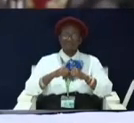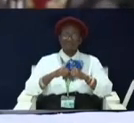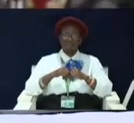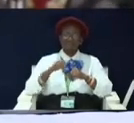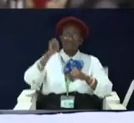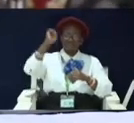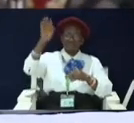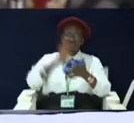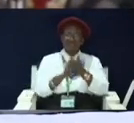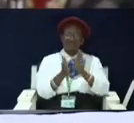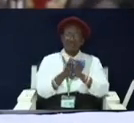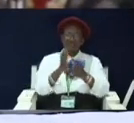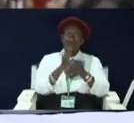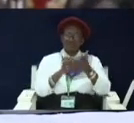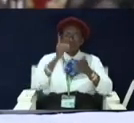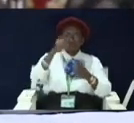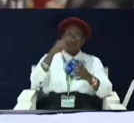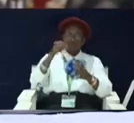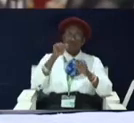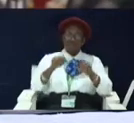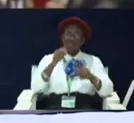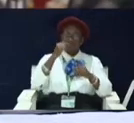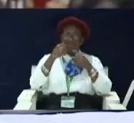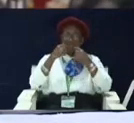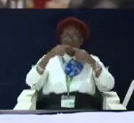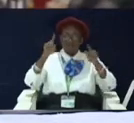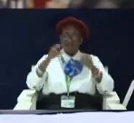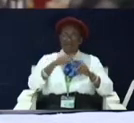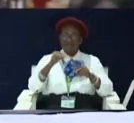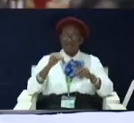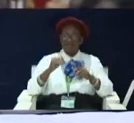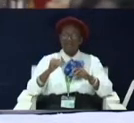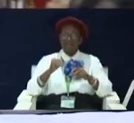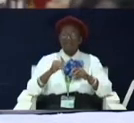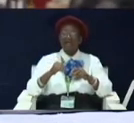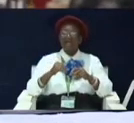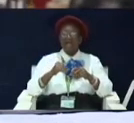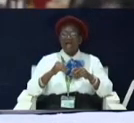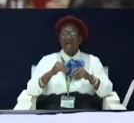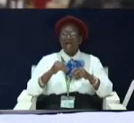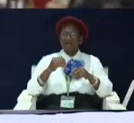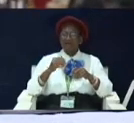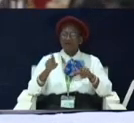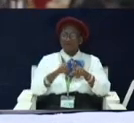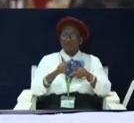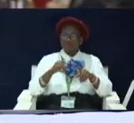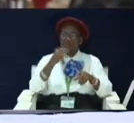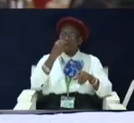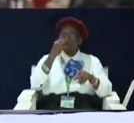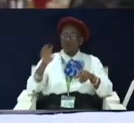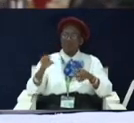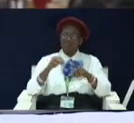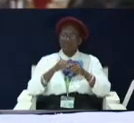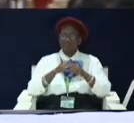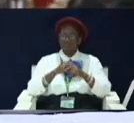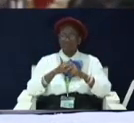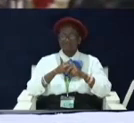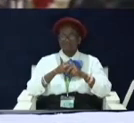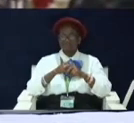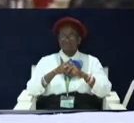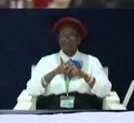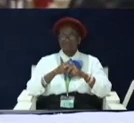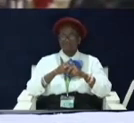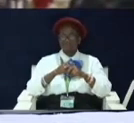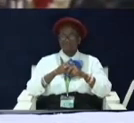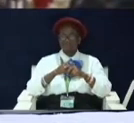became someone who can decree an end to a curse. O di eni to je pe o le pase ki opin si de ba gbogbo